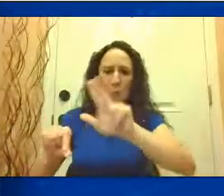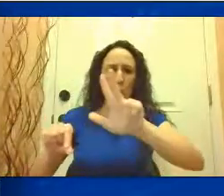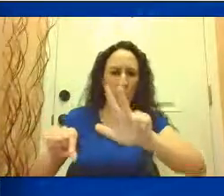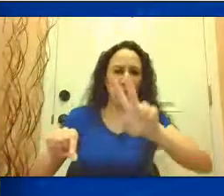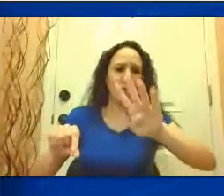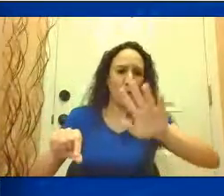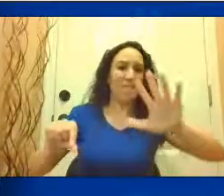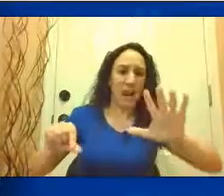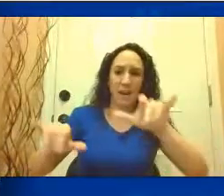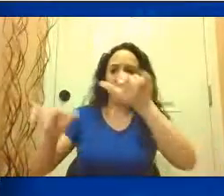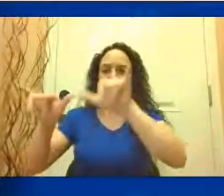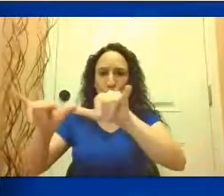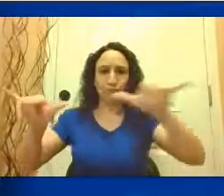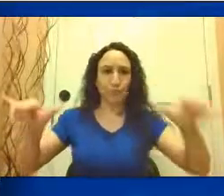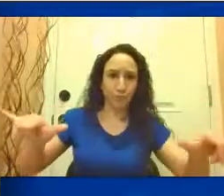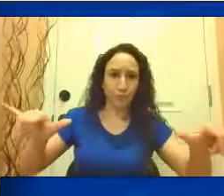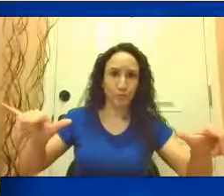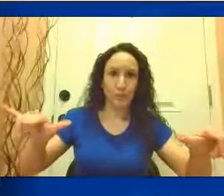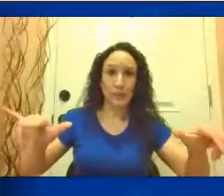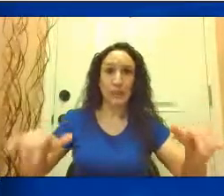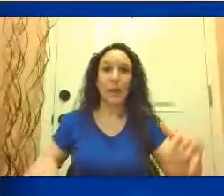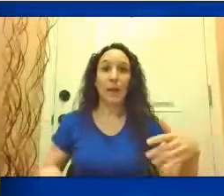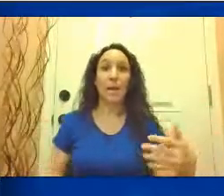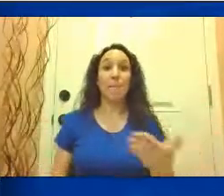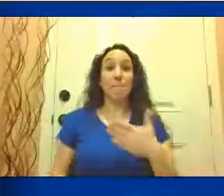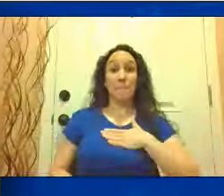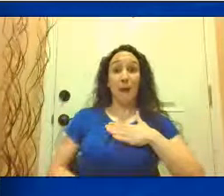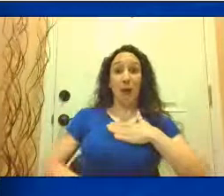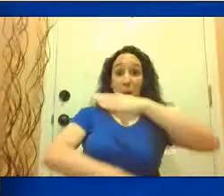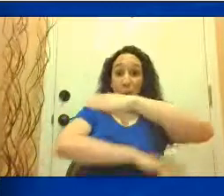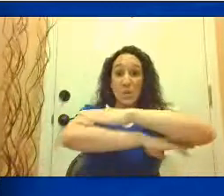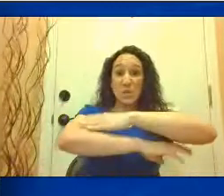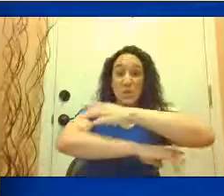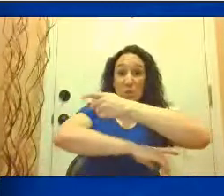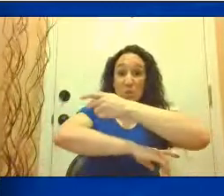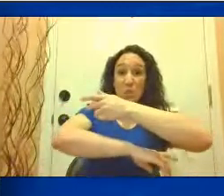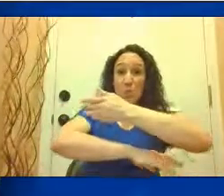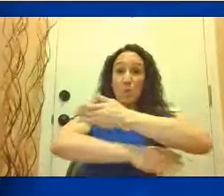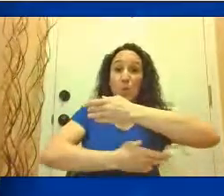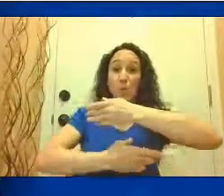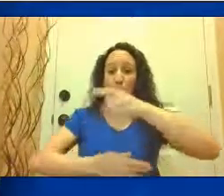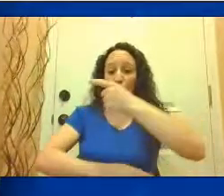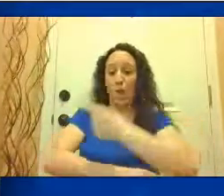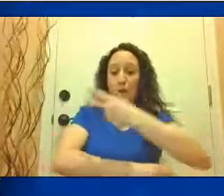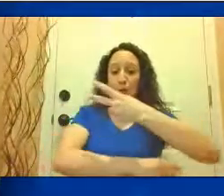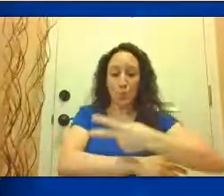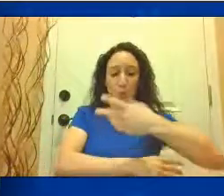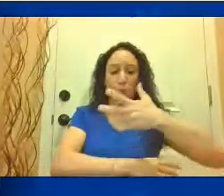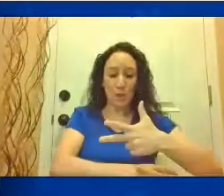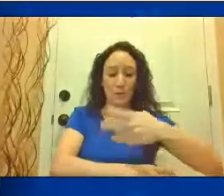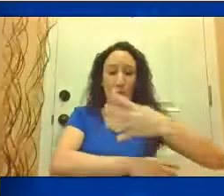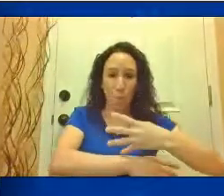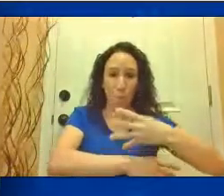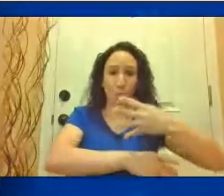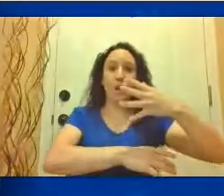4, 5 bricks wide. My window is 1, 2,